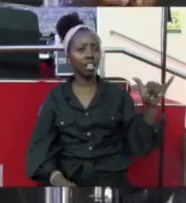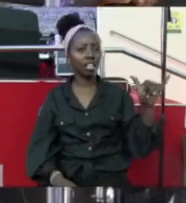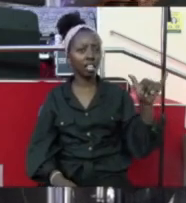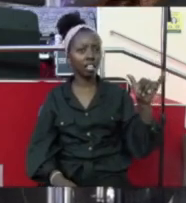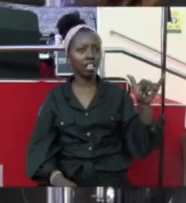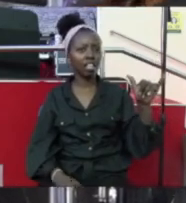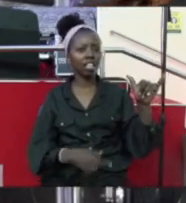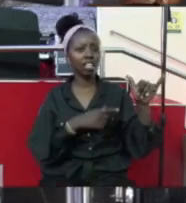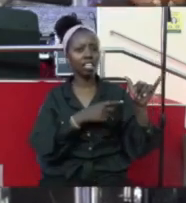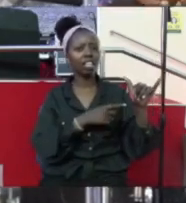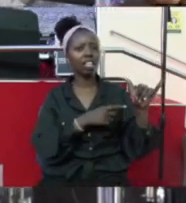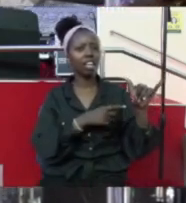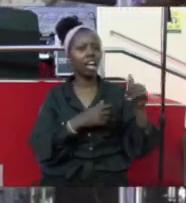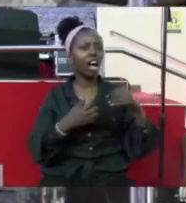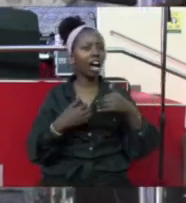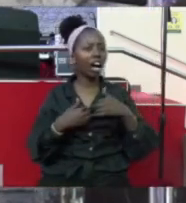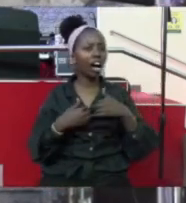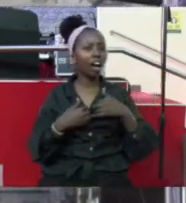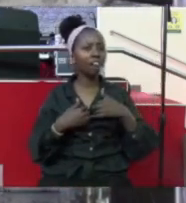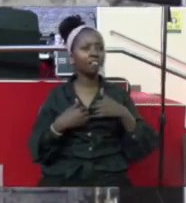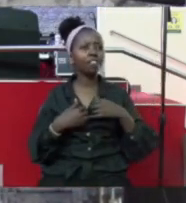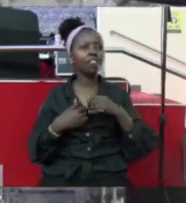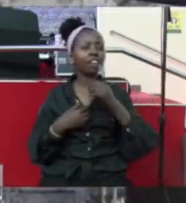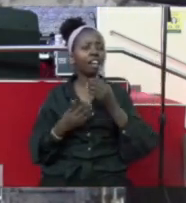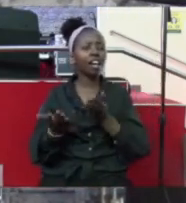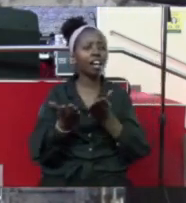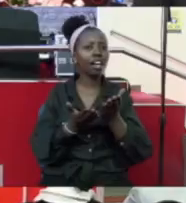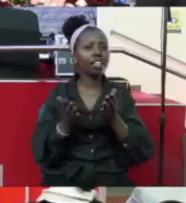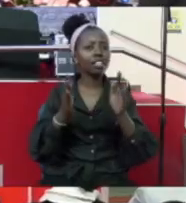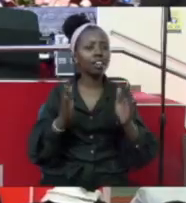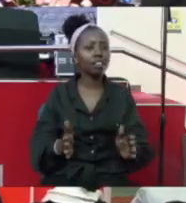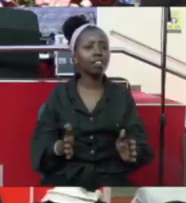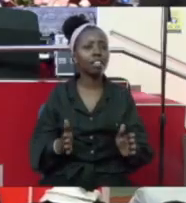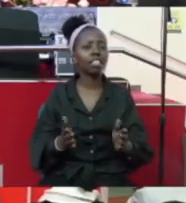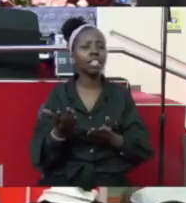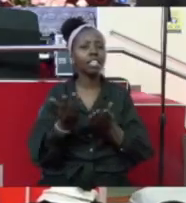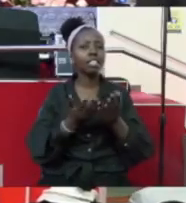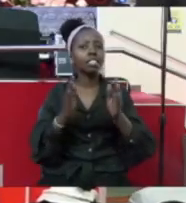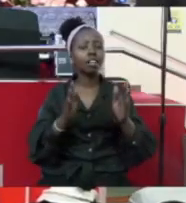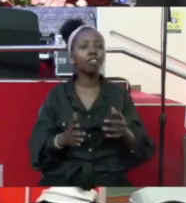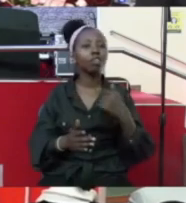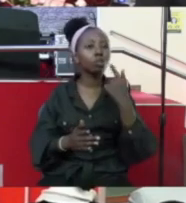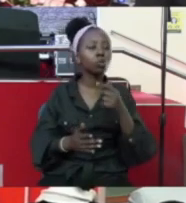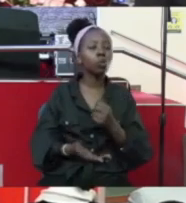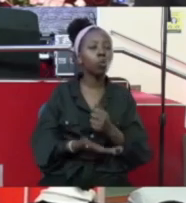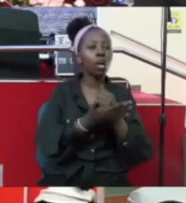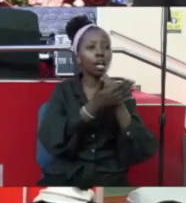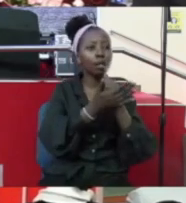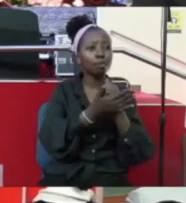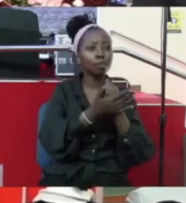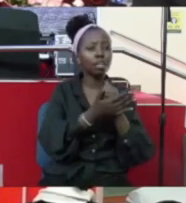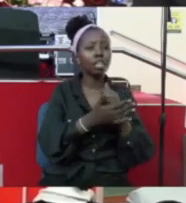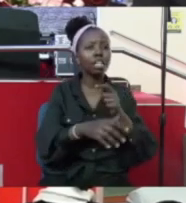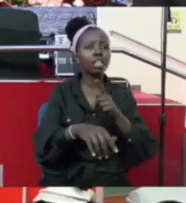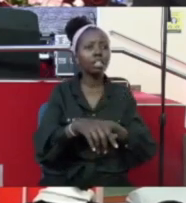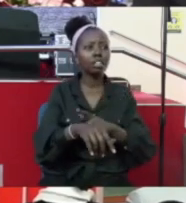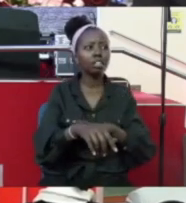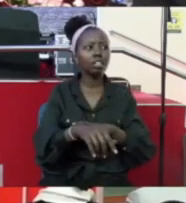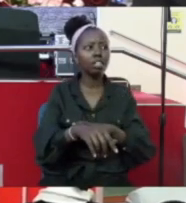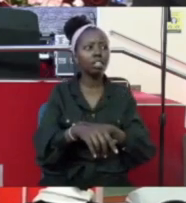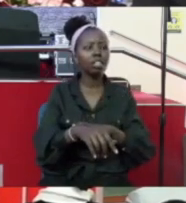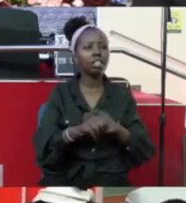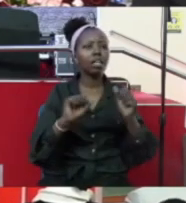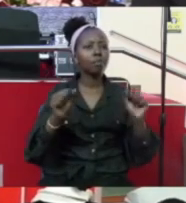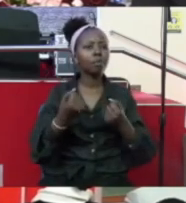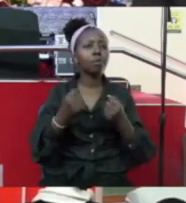that servant was a destiny helper. Na huyo mtumishi alikuwa ni msaidizi wa hatima. Because when he could not be able to get the donkeys,